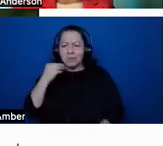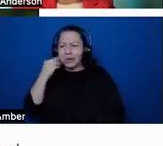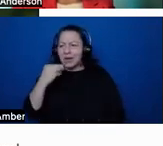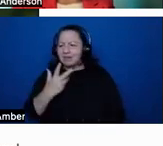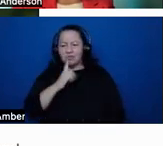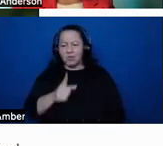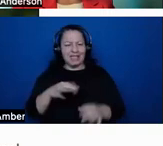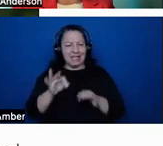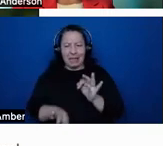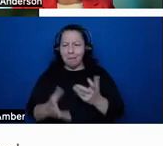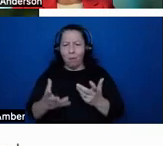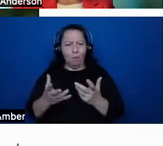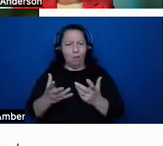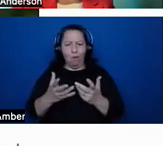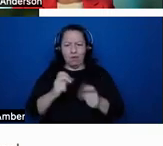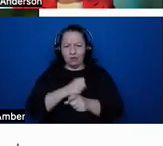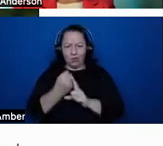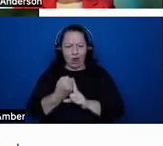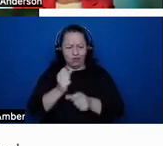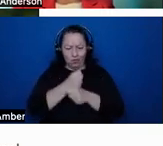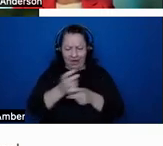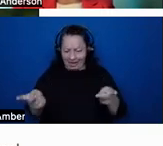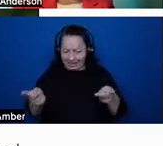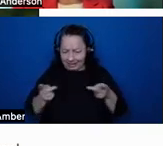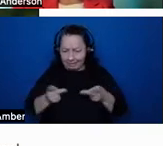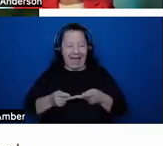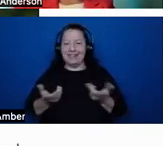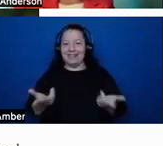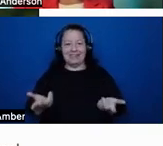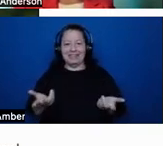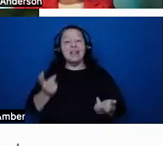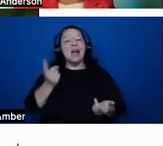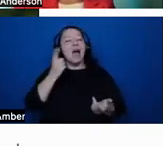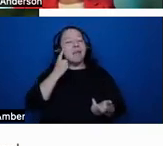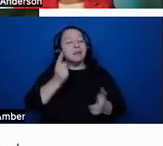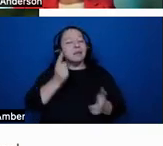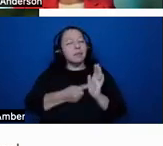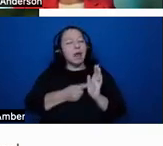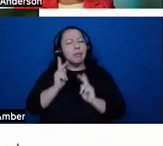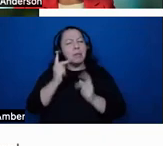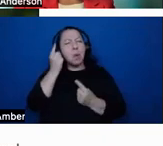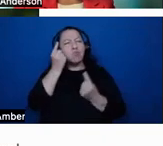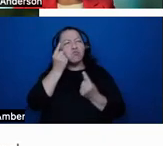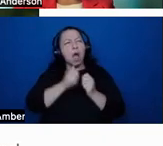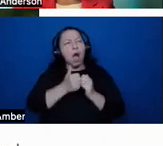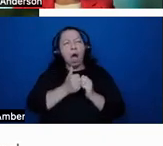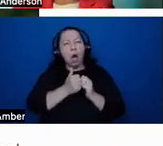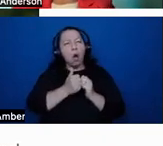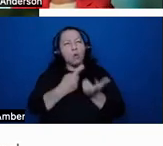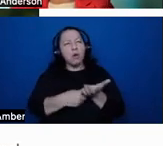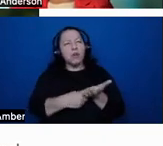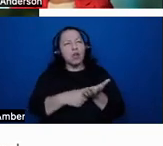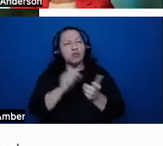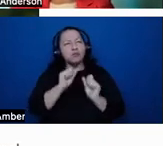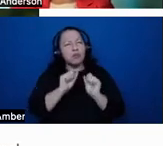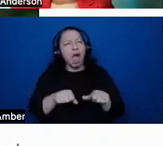of just creating space. I think that sometimes when people are thinking about how do we have these conversations, we want it to be so big